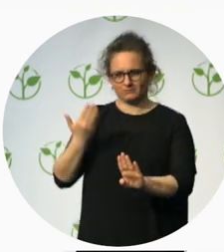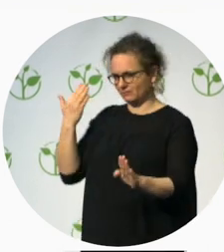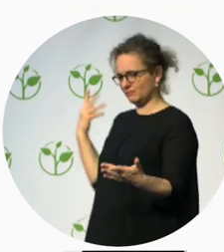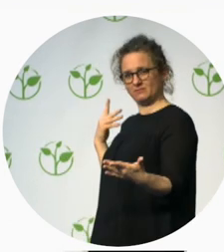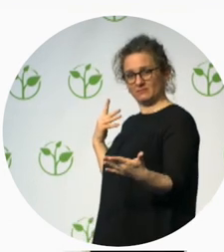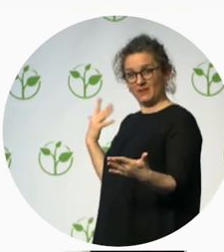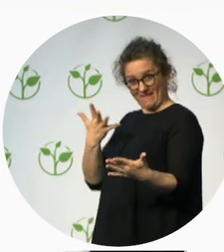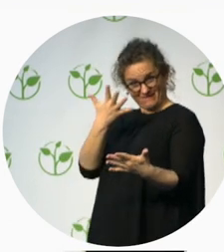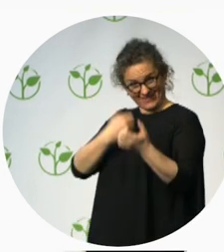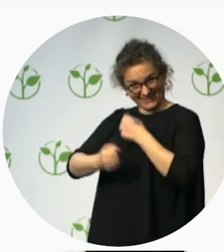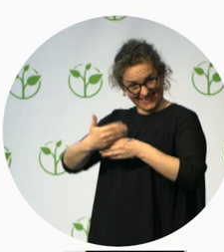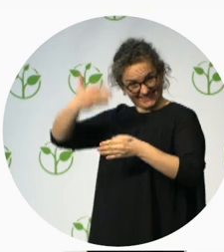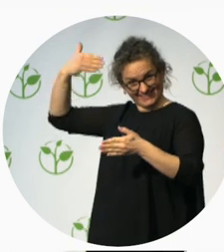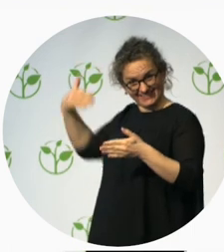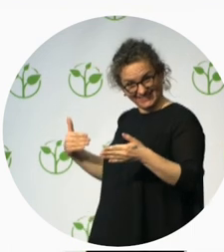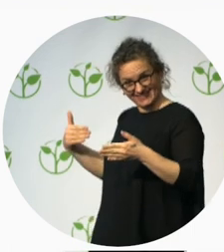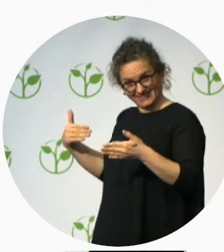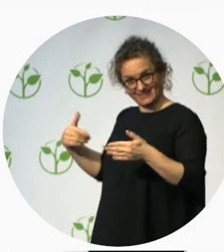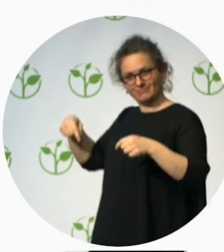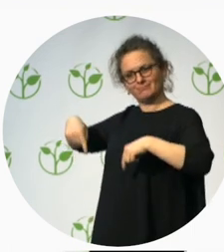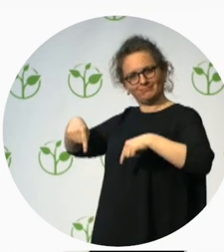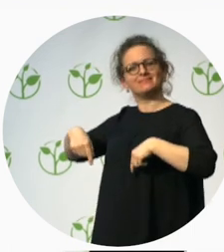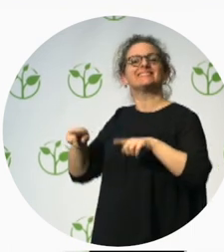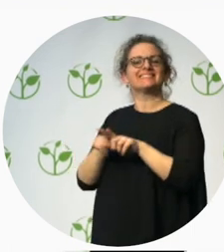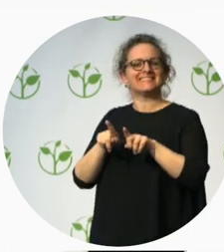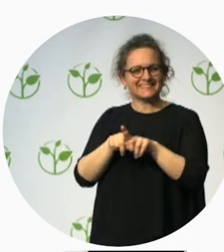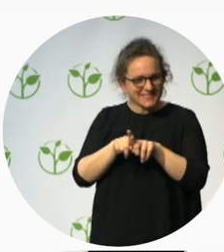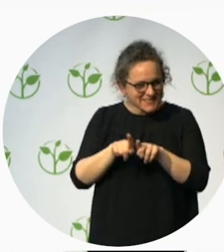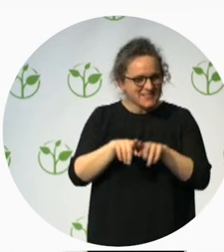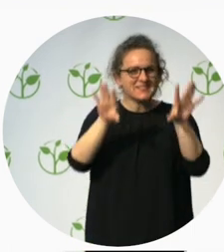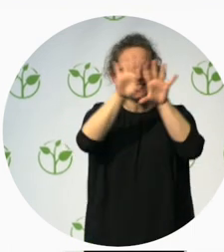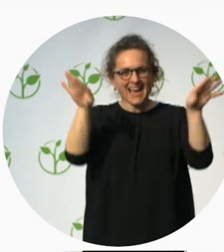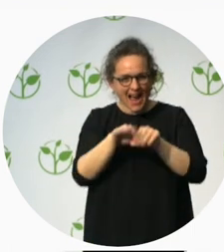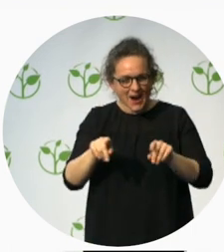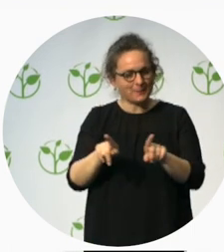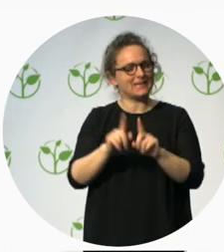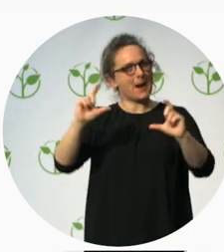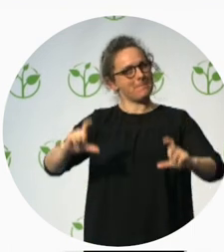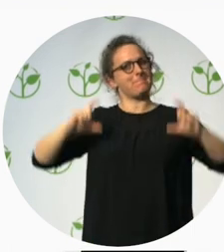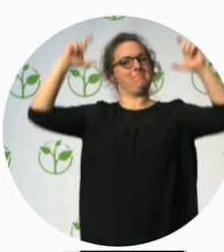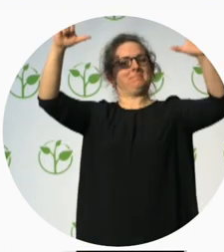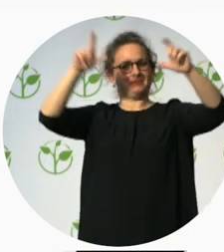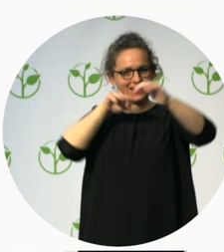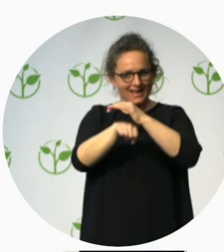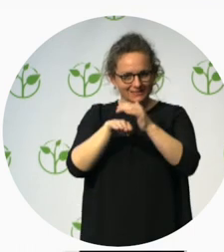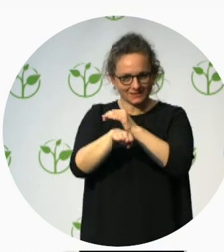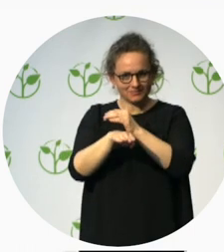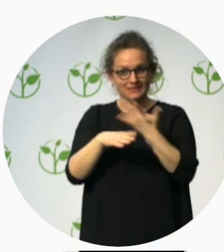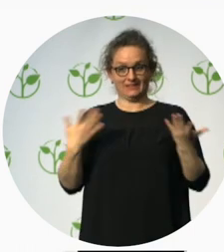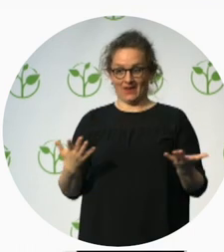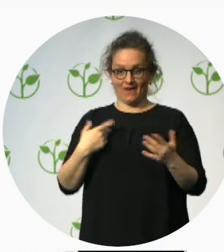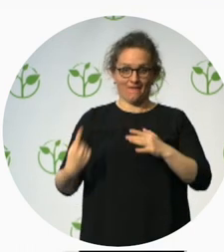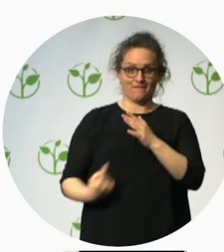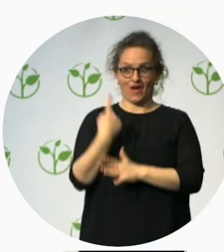when accessibility was the theme of this conference, I was introduced to the Zero Project. Then I was also